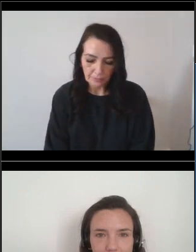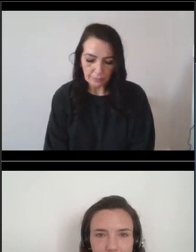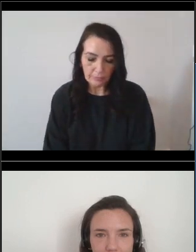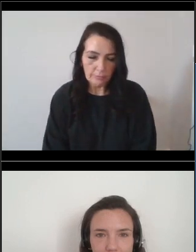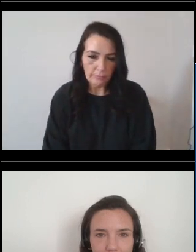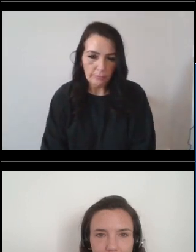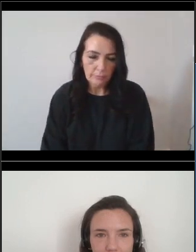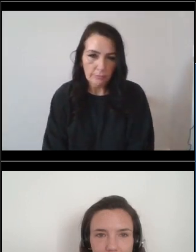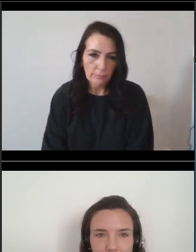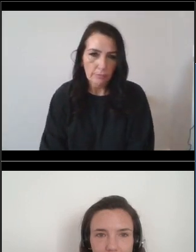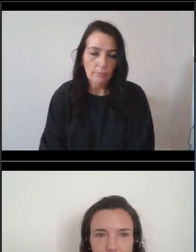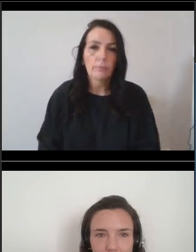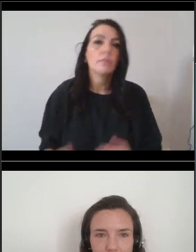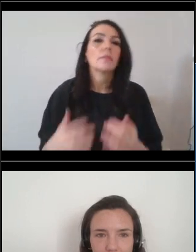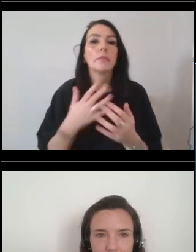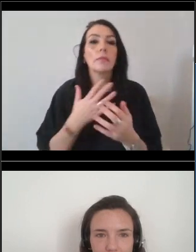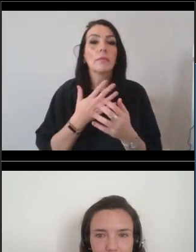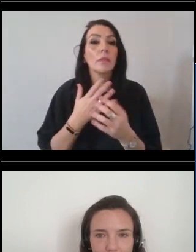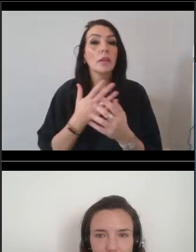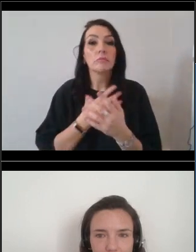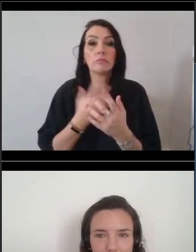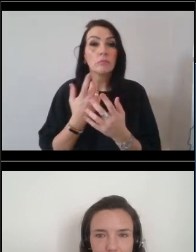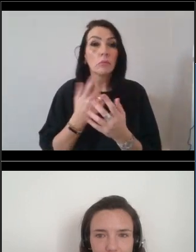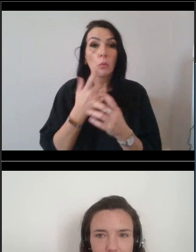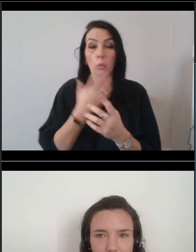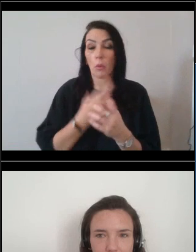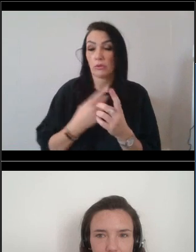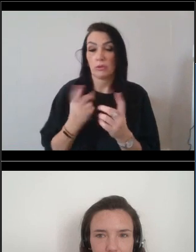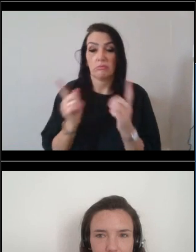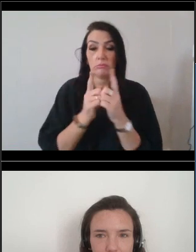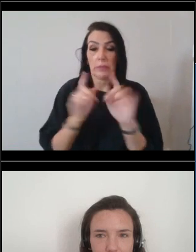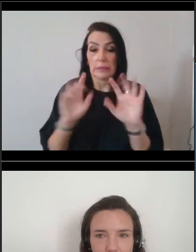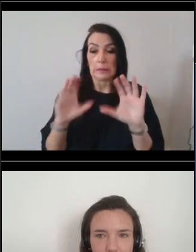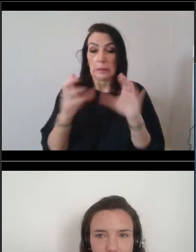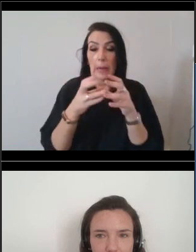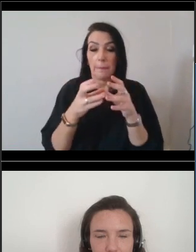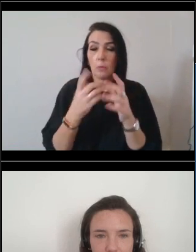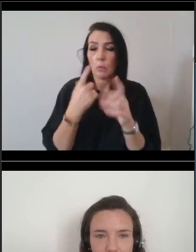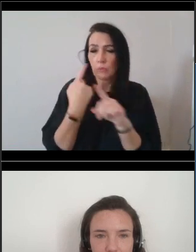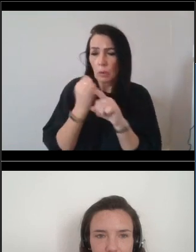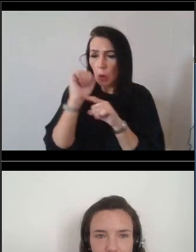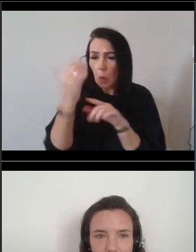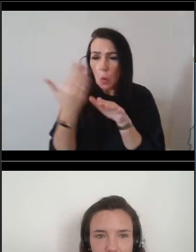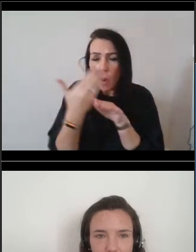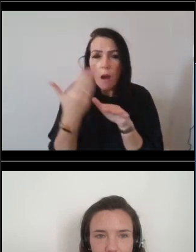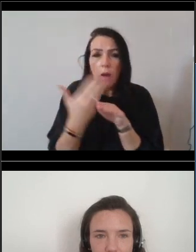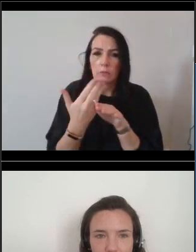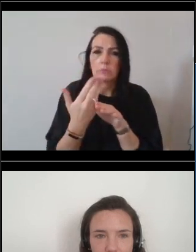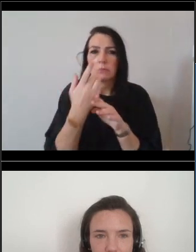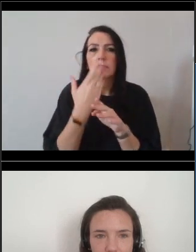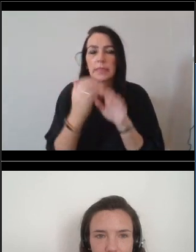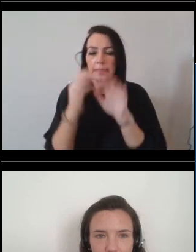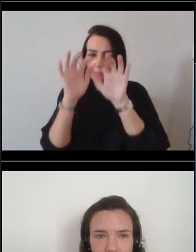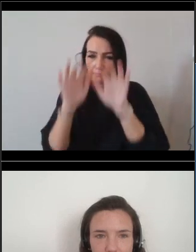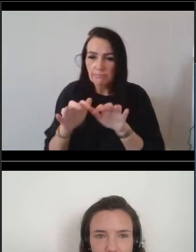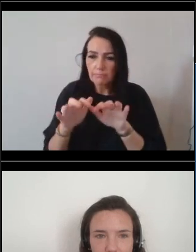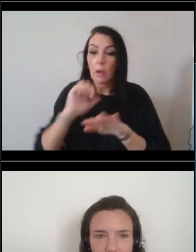If you'd like to have a chat with our team and ask questions specifically about your organization, please fill out the form in the chat and we can set